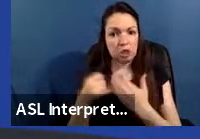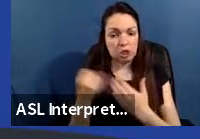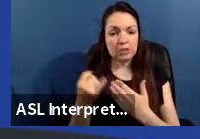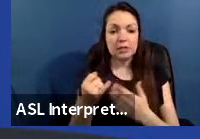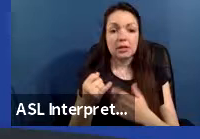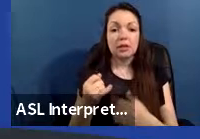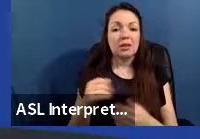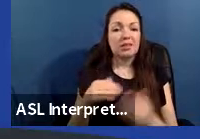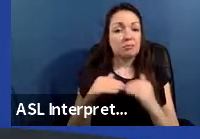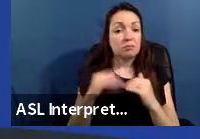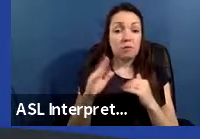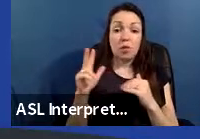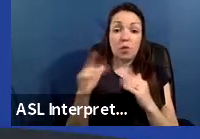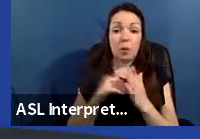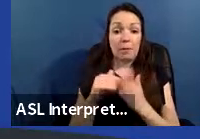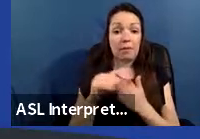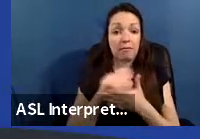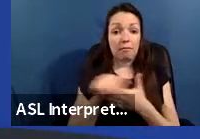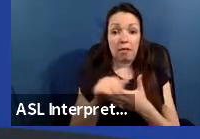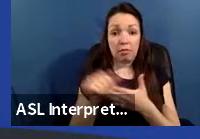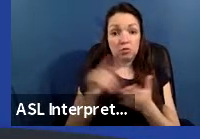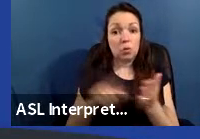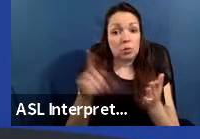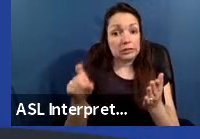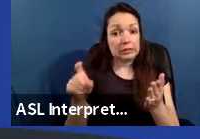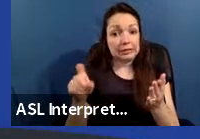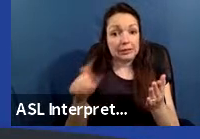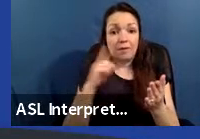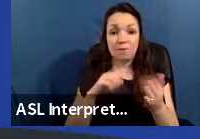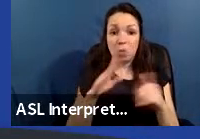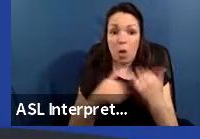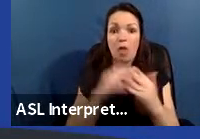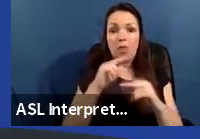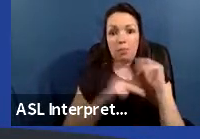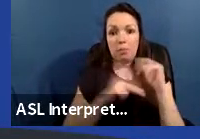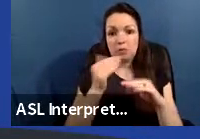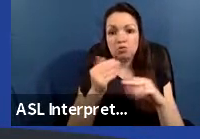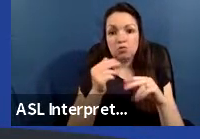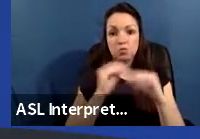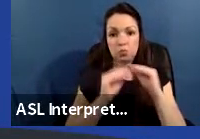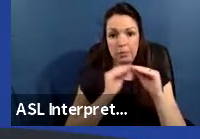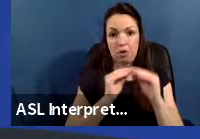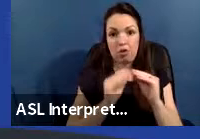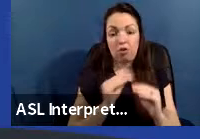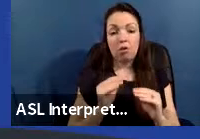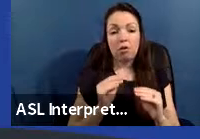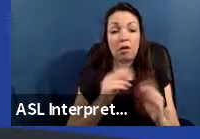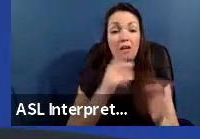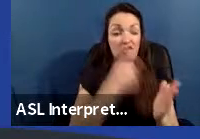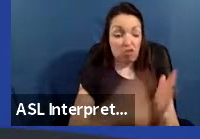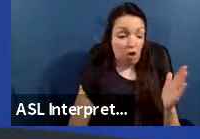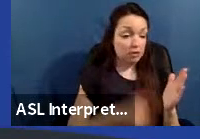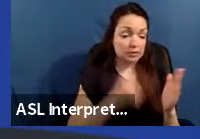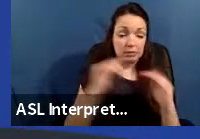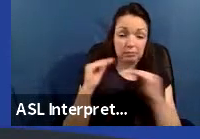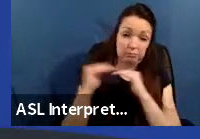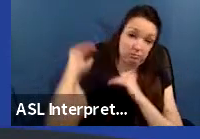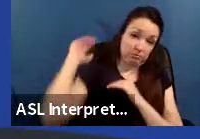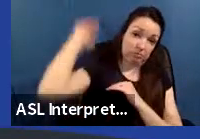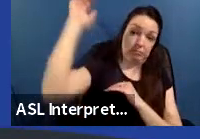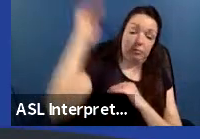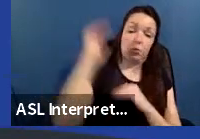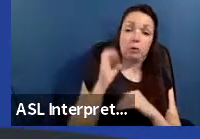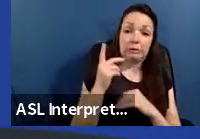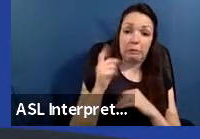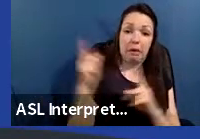that's just to bring all facilities to a state of good repair. The cost to repair CPS buildings has far exceeded what CPS has historically been